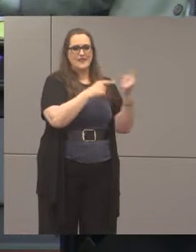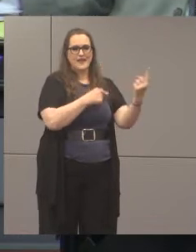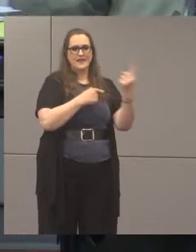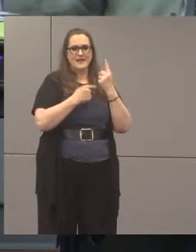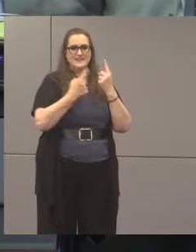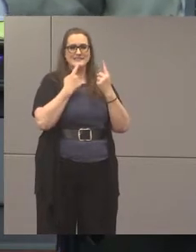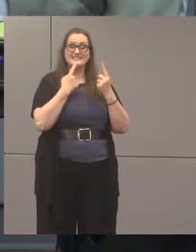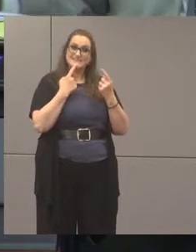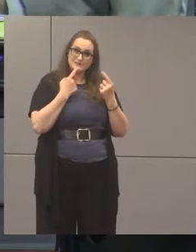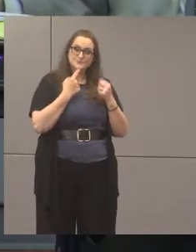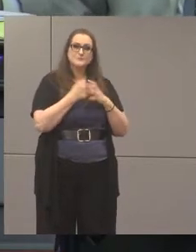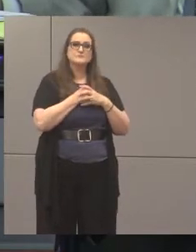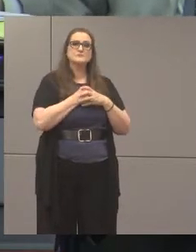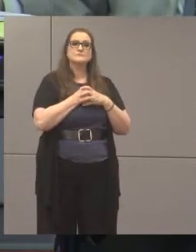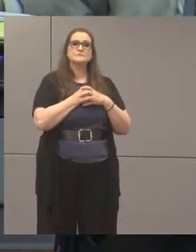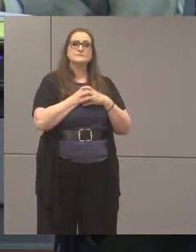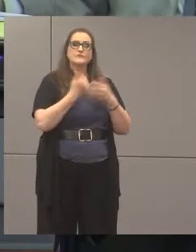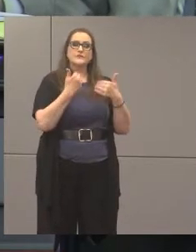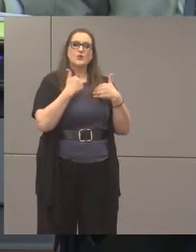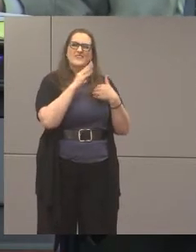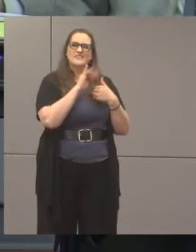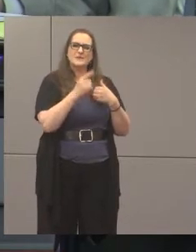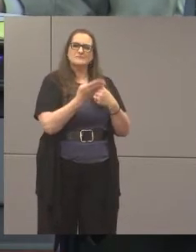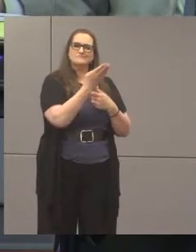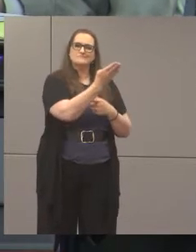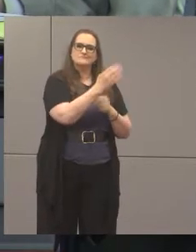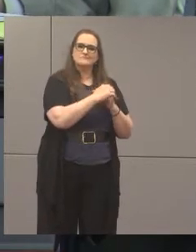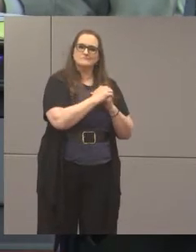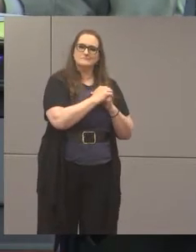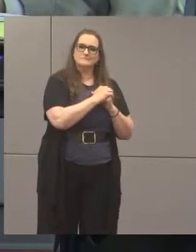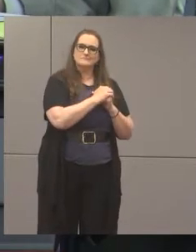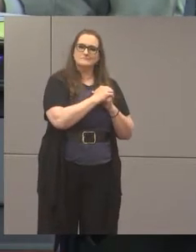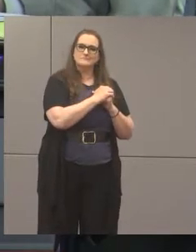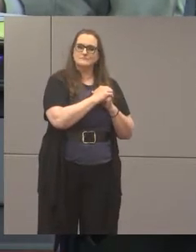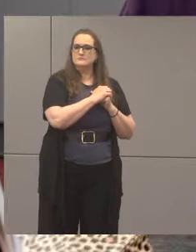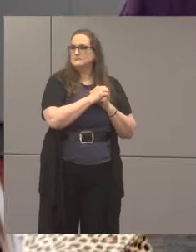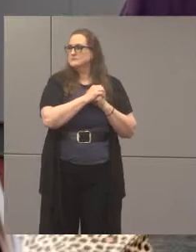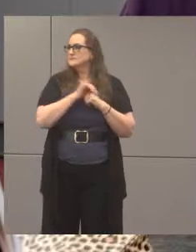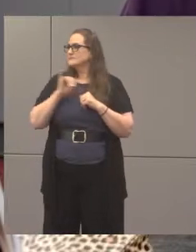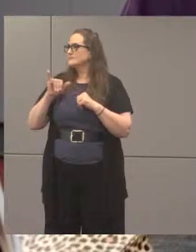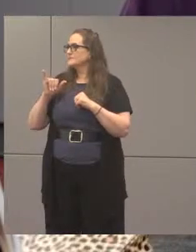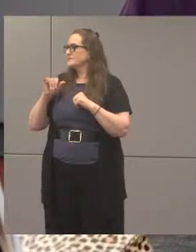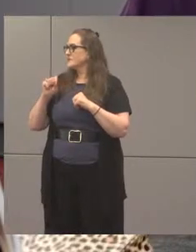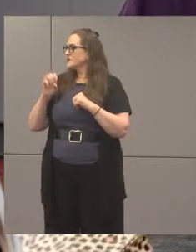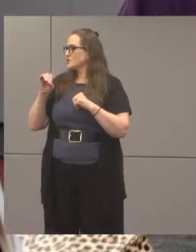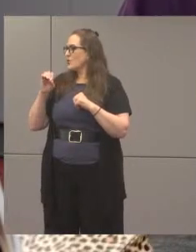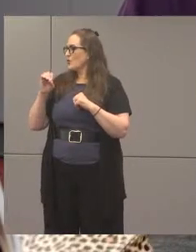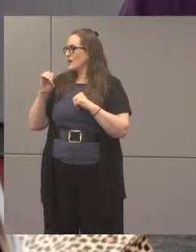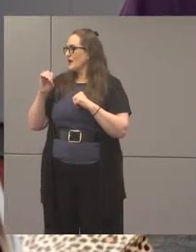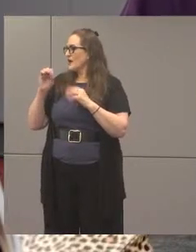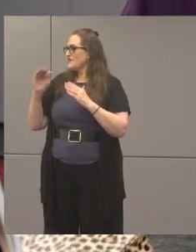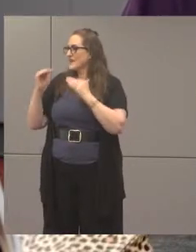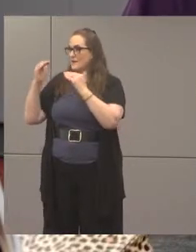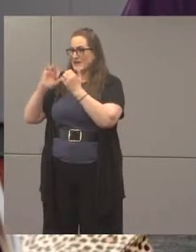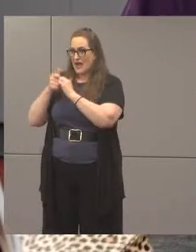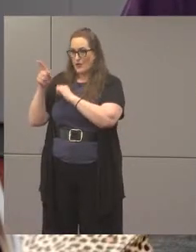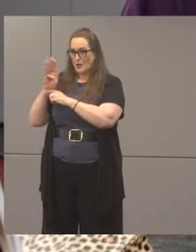said, we have a bill for you. Okay. So they updated how they're